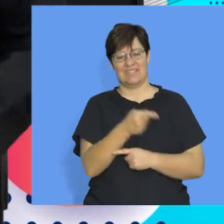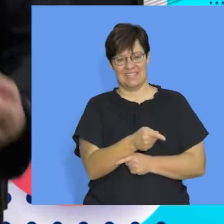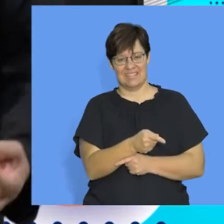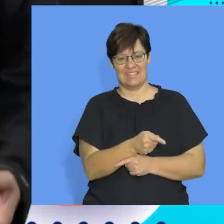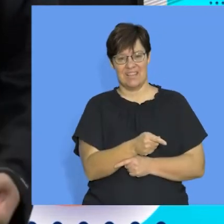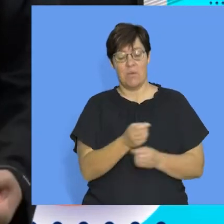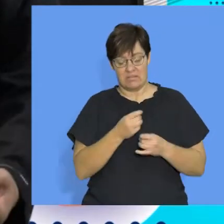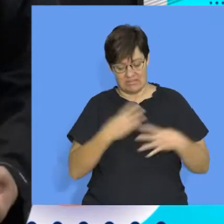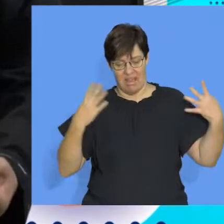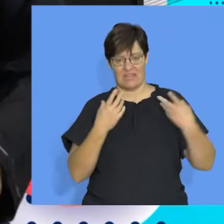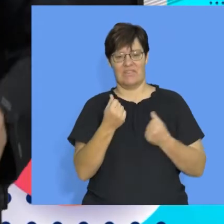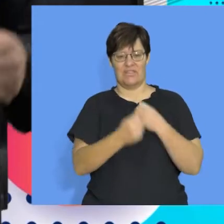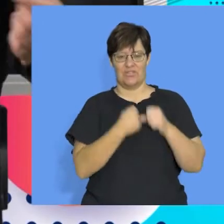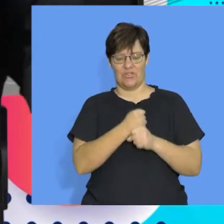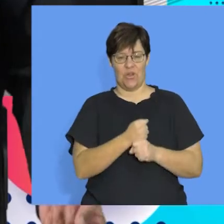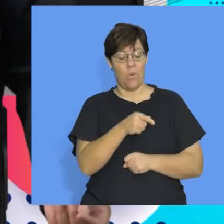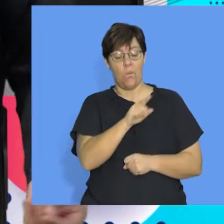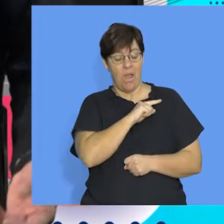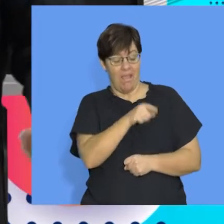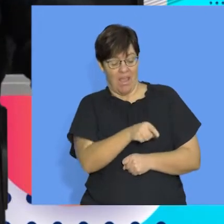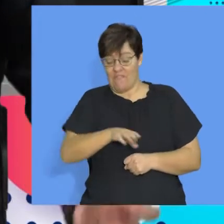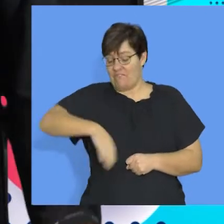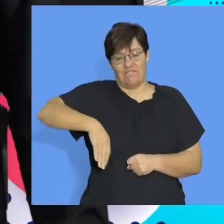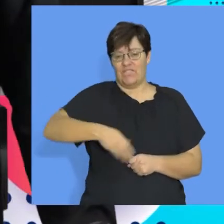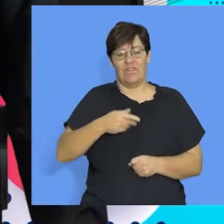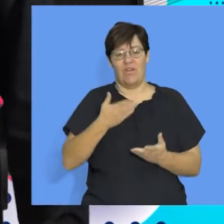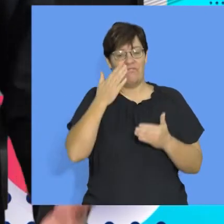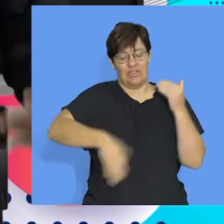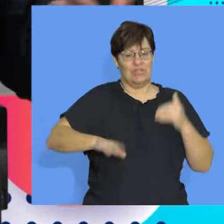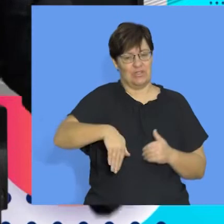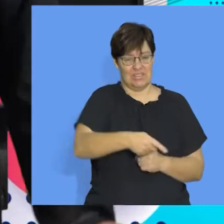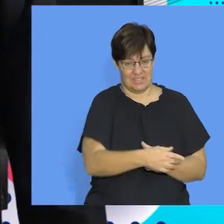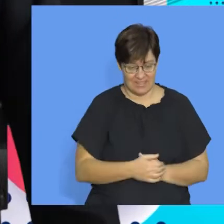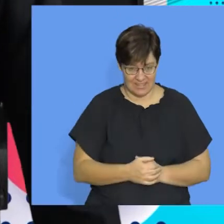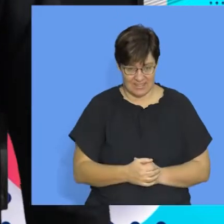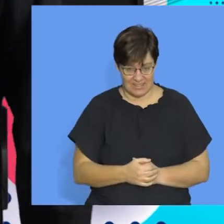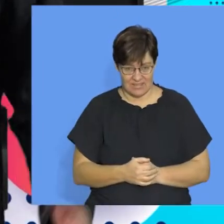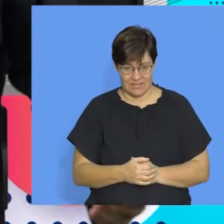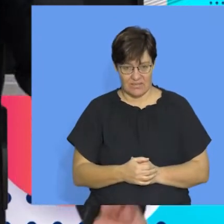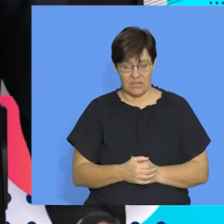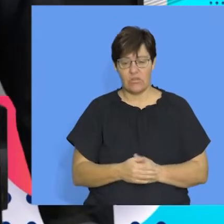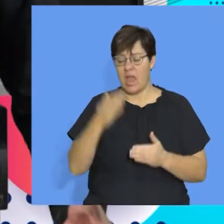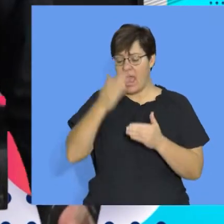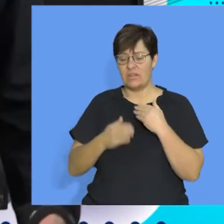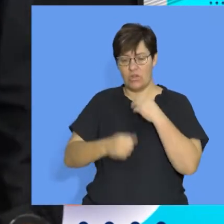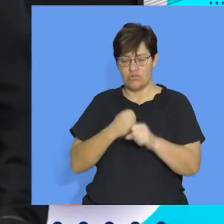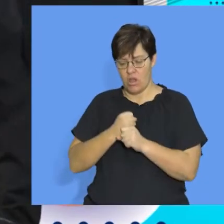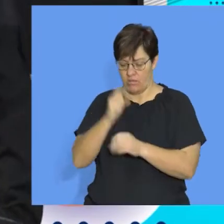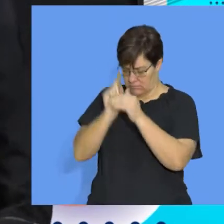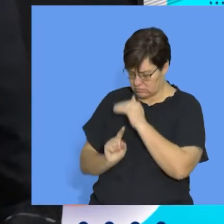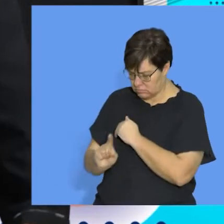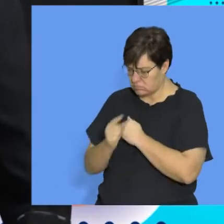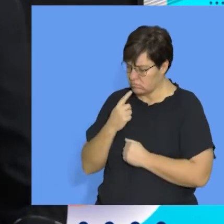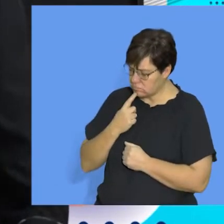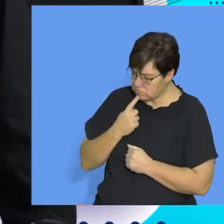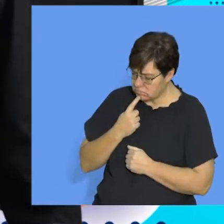beginning of your financial year. By the same token, at the end of the year, when you walk into a factory, you're going to find some goods that are